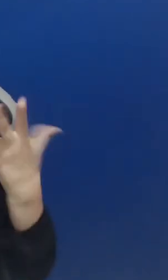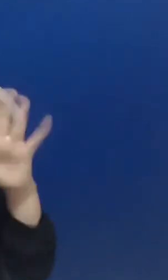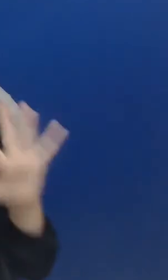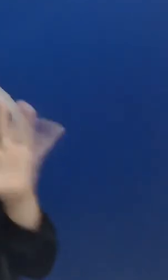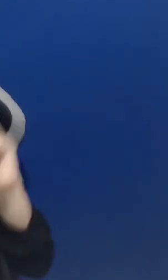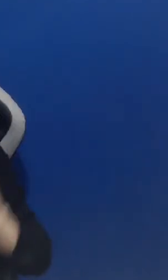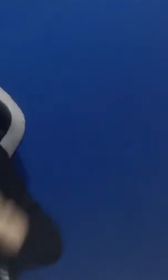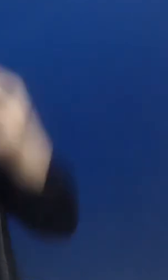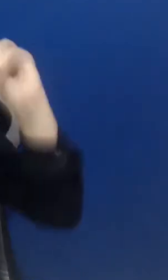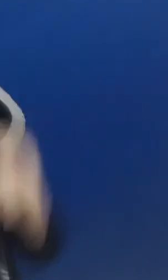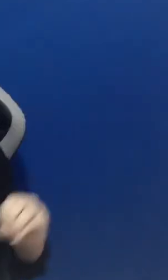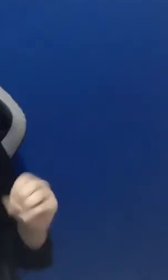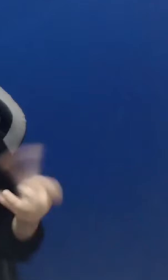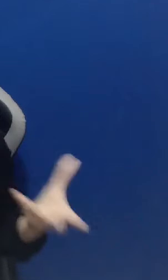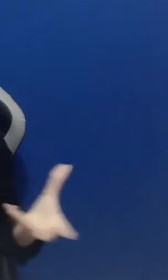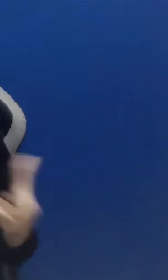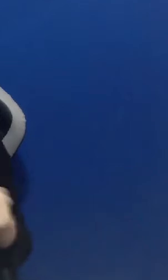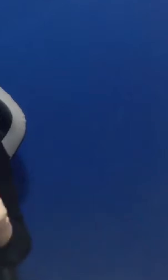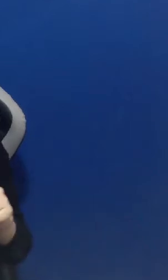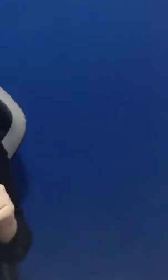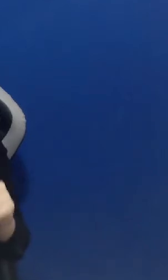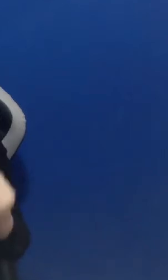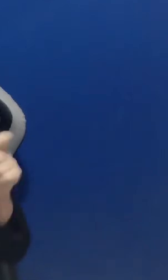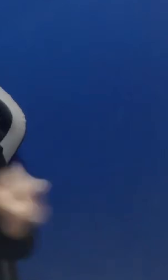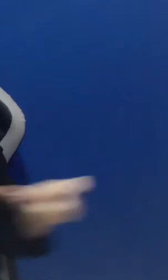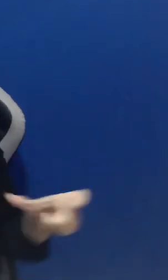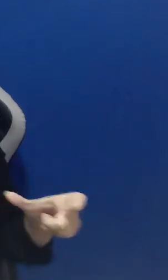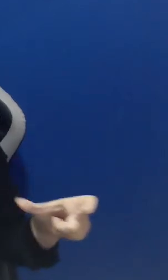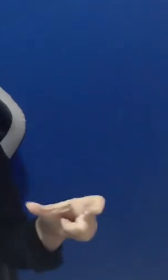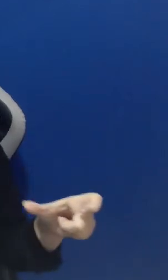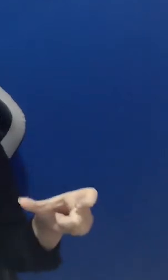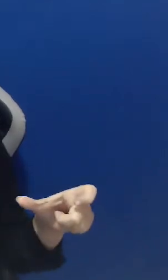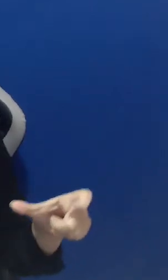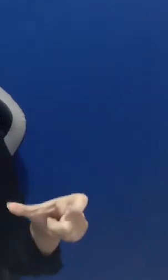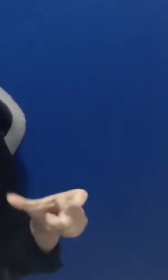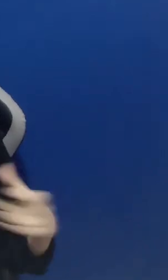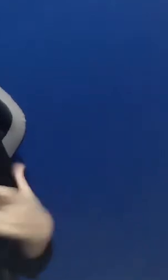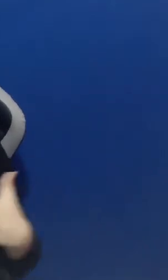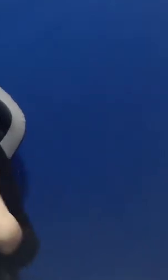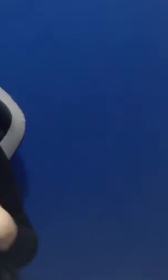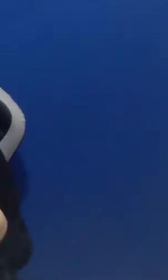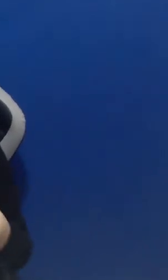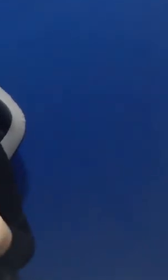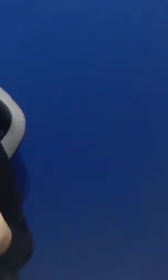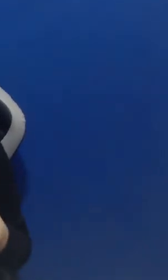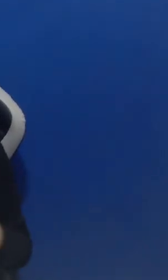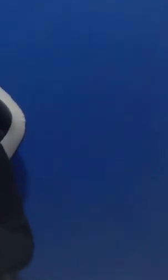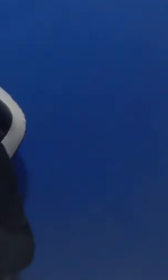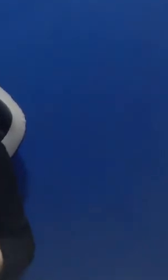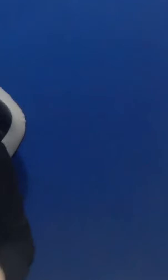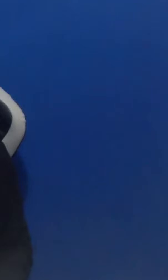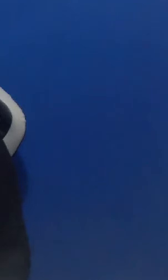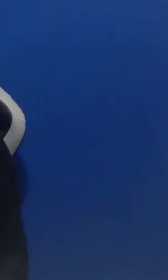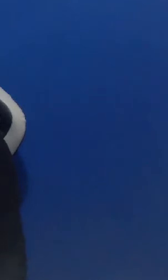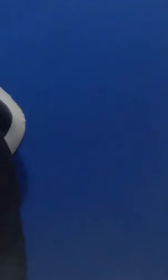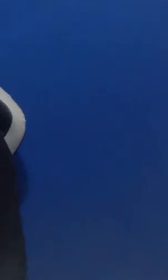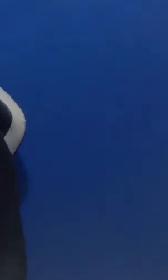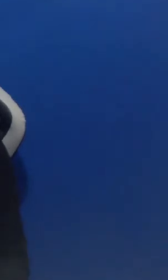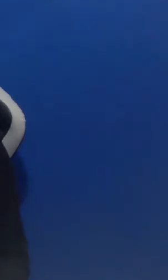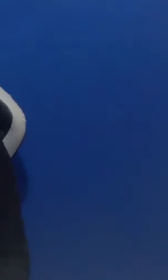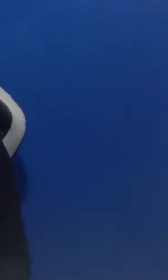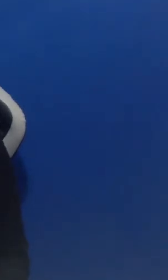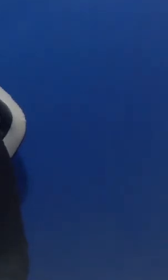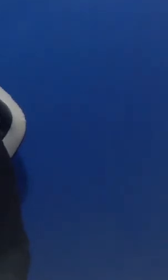That results in an enormous loss of output. And in the case of low and middle income countries, such as most of our countries, this